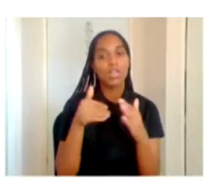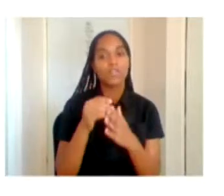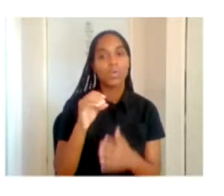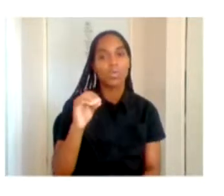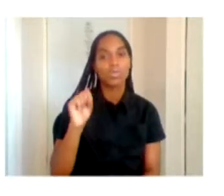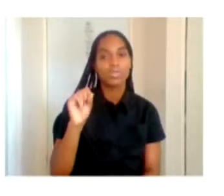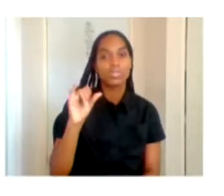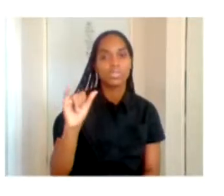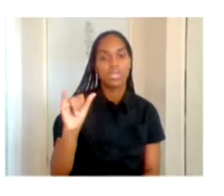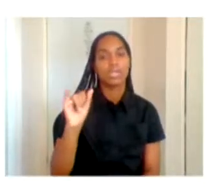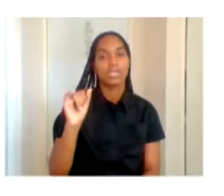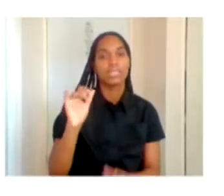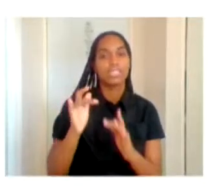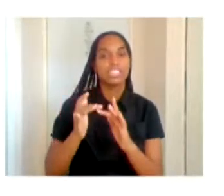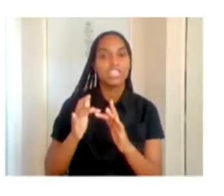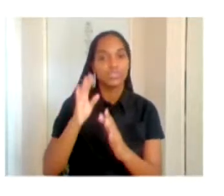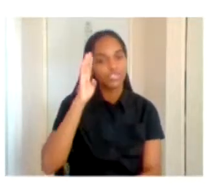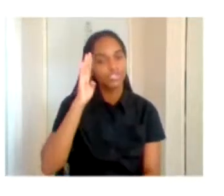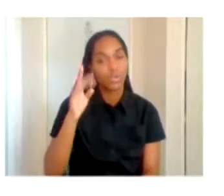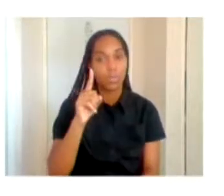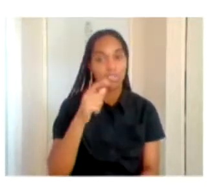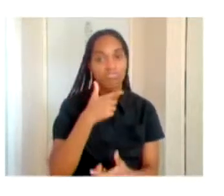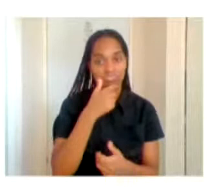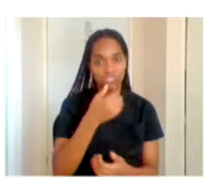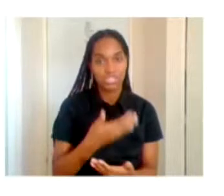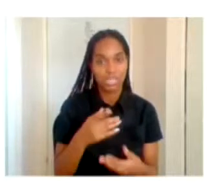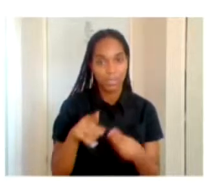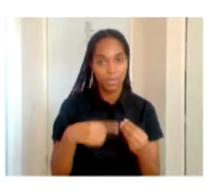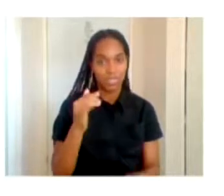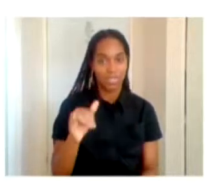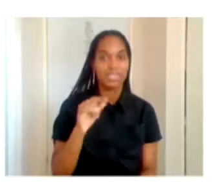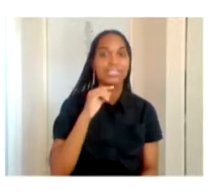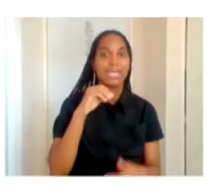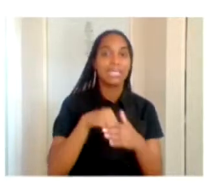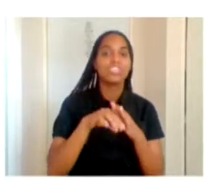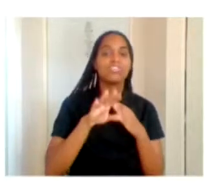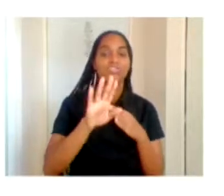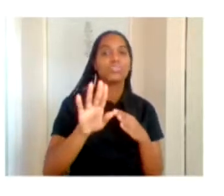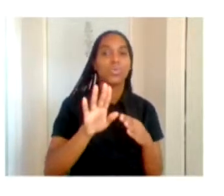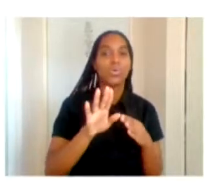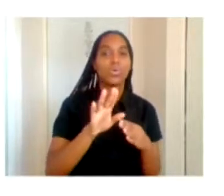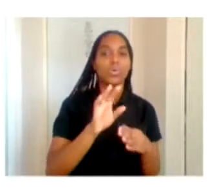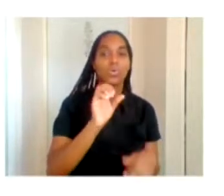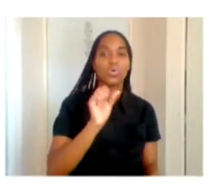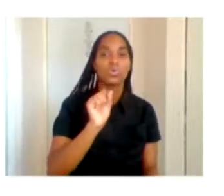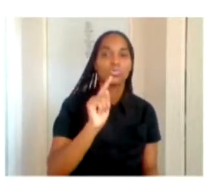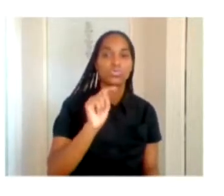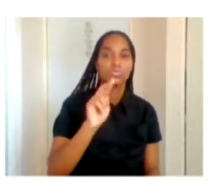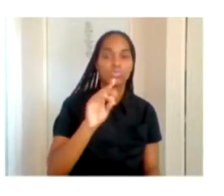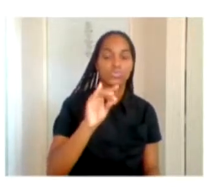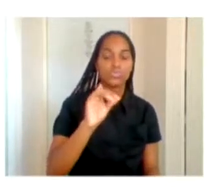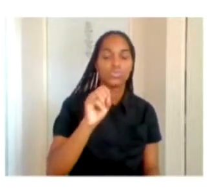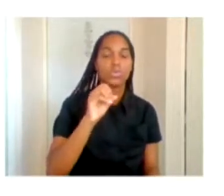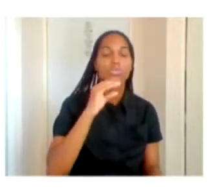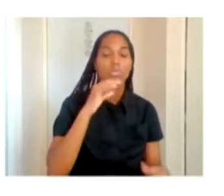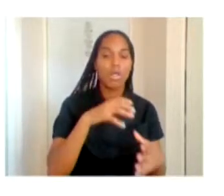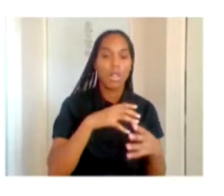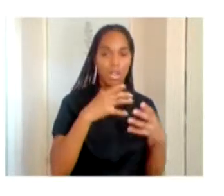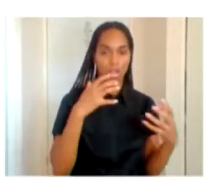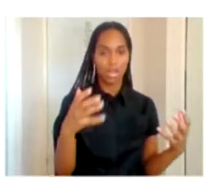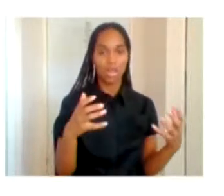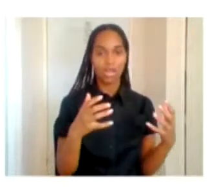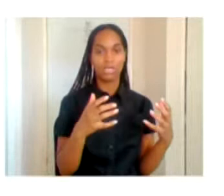directly. One of the interesting things about that is that in your studio, in the past for digital broadcasting, there was a ton of equipment that was